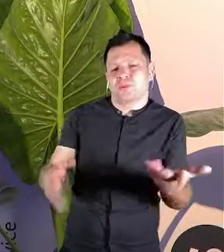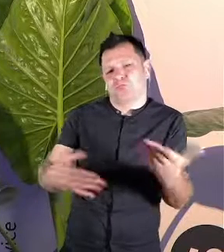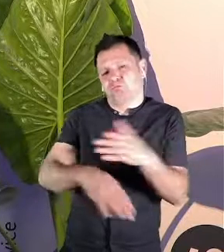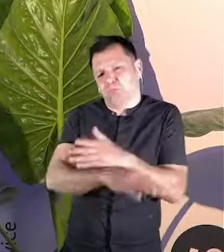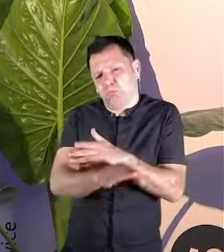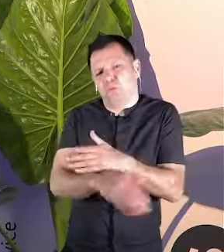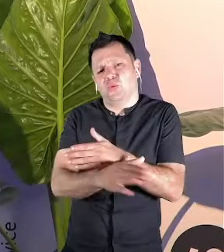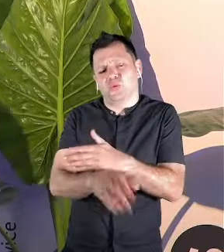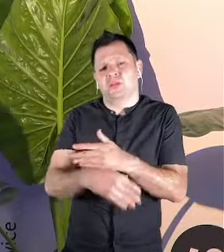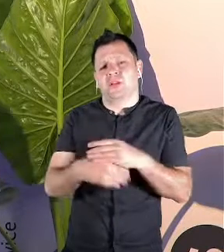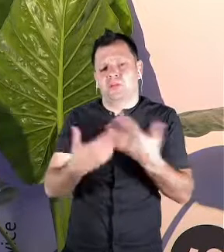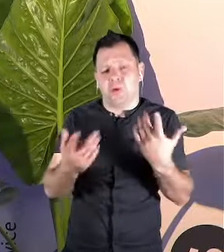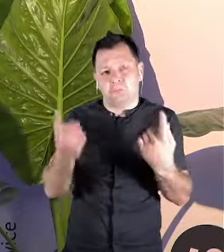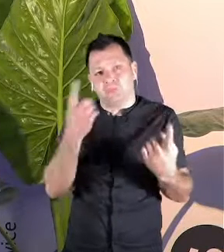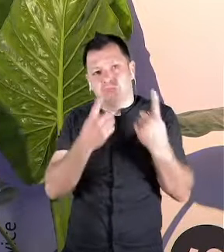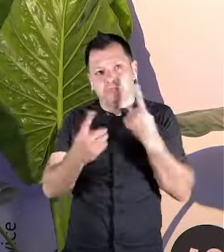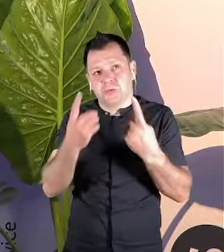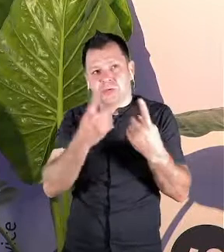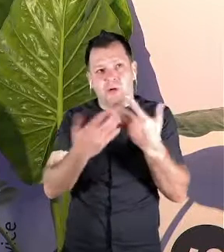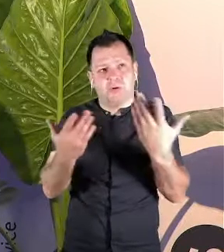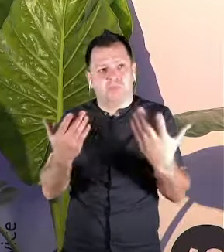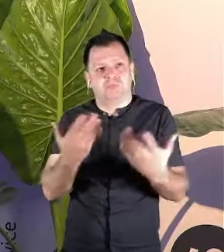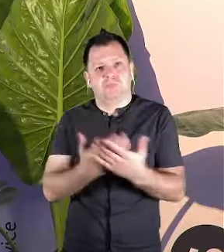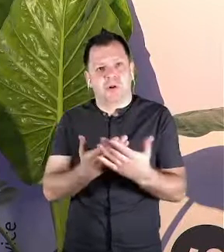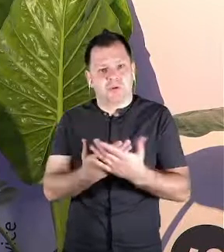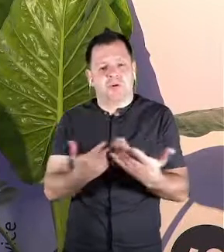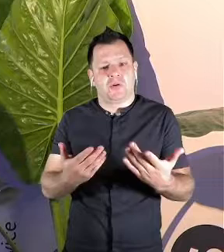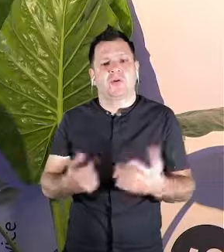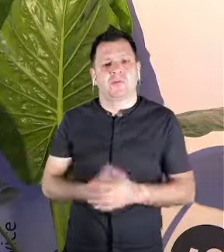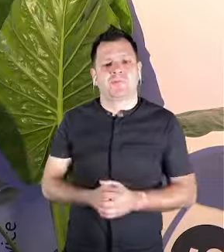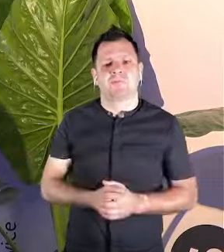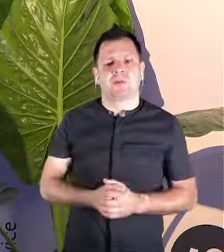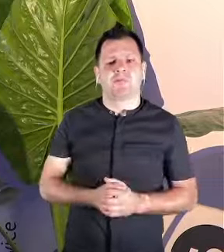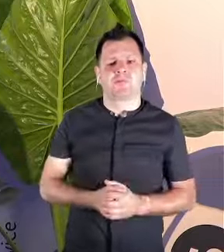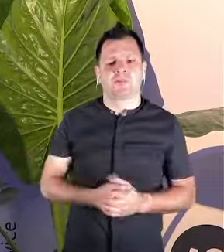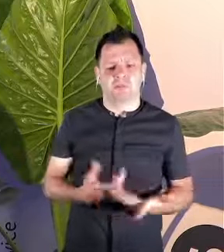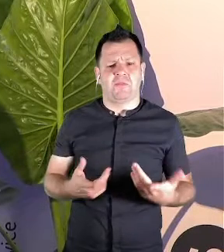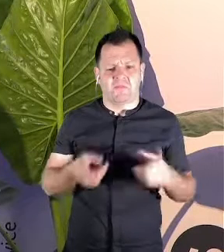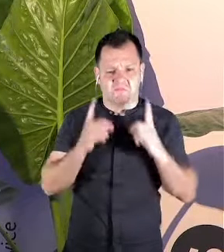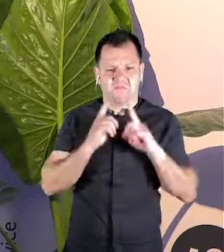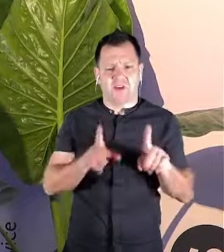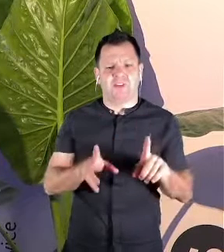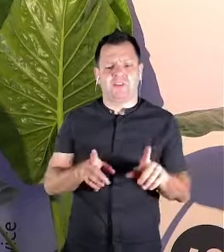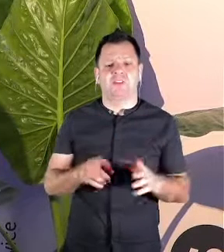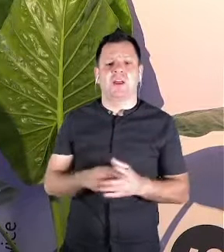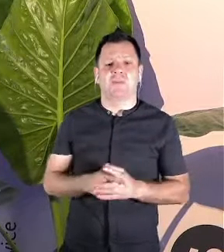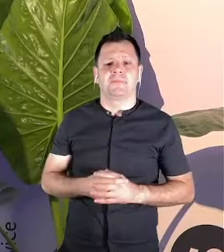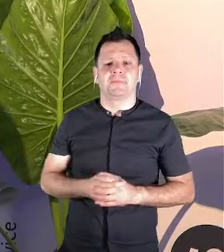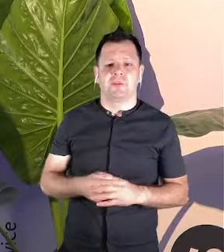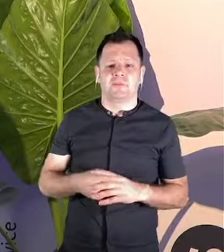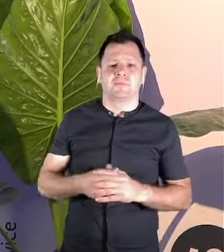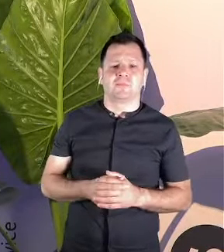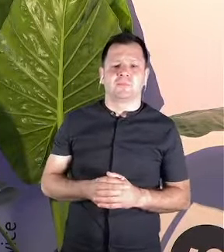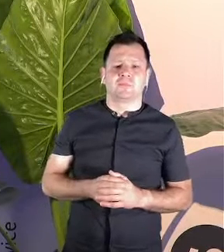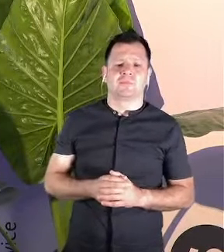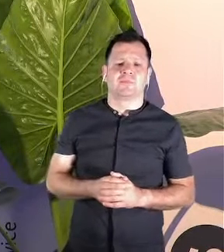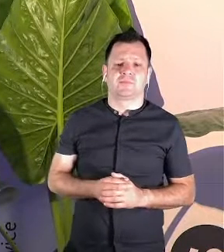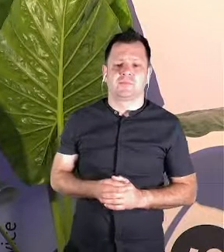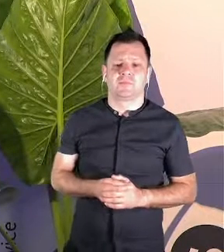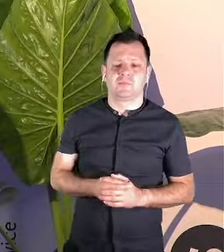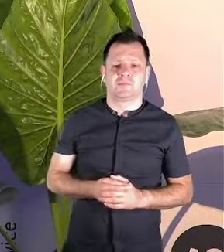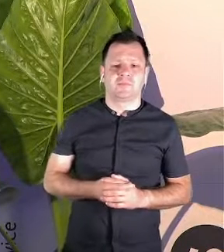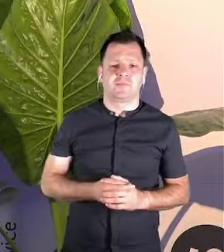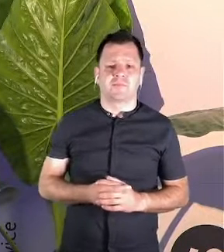that observation is true. Do you think that it is also the truth that some people in Sweden, they prefer